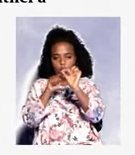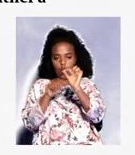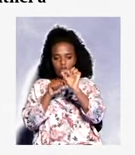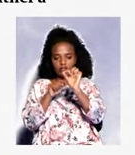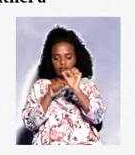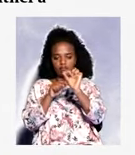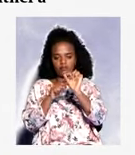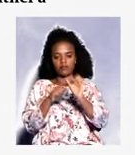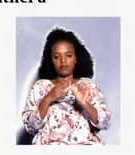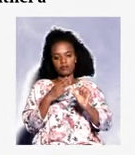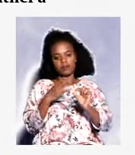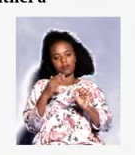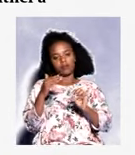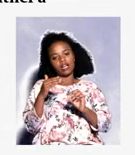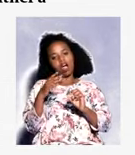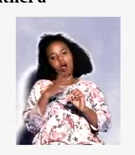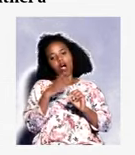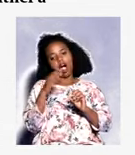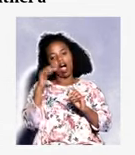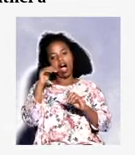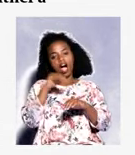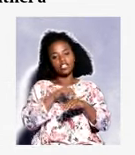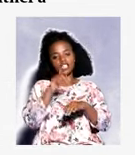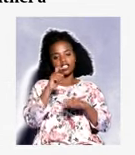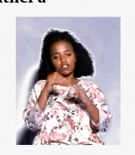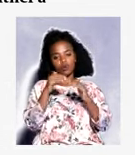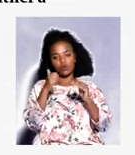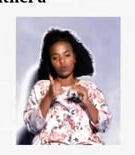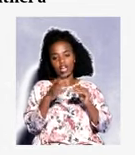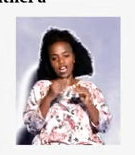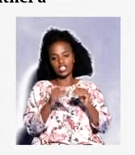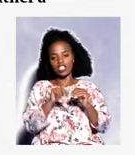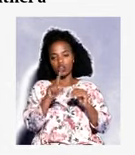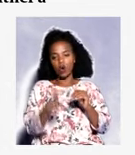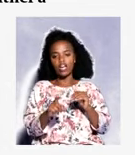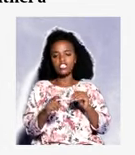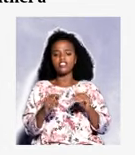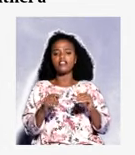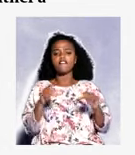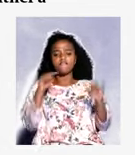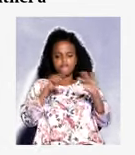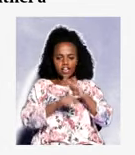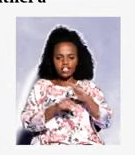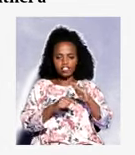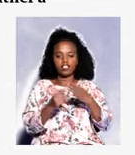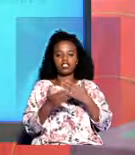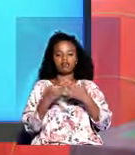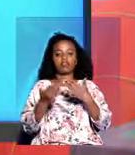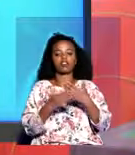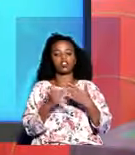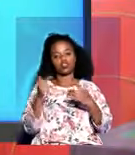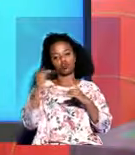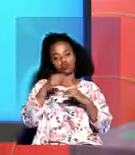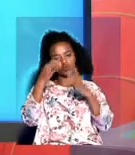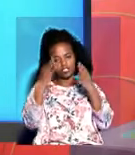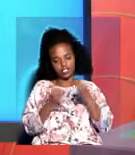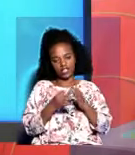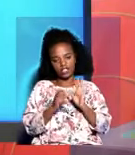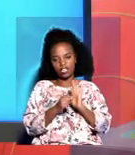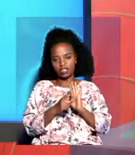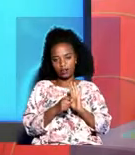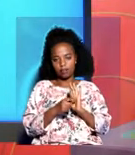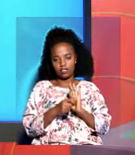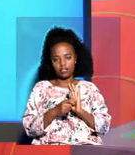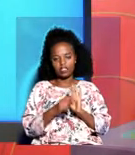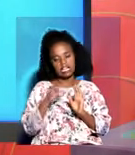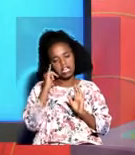at x equals to 0 or requires further simplification to this side. Look, for example, if